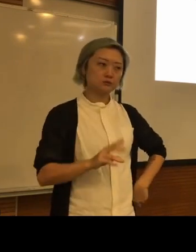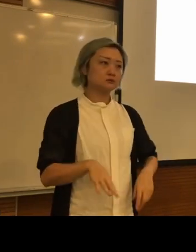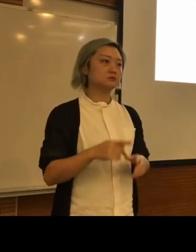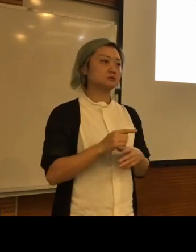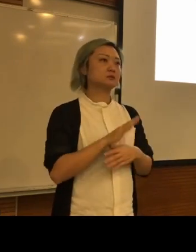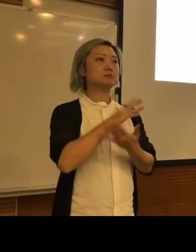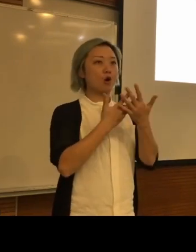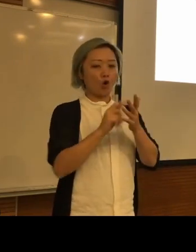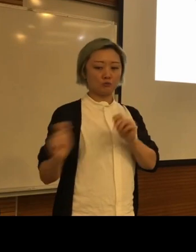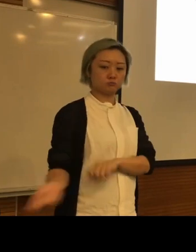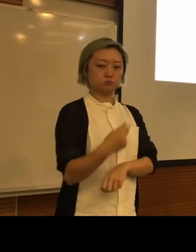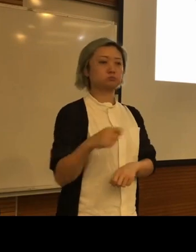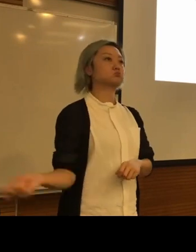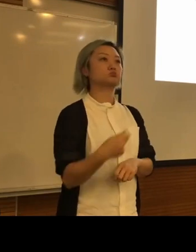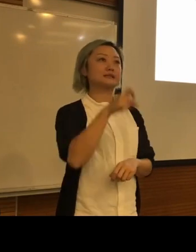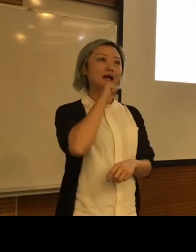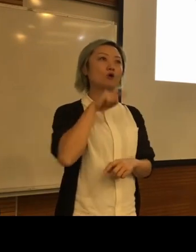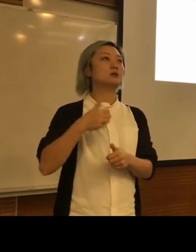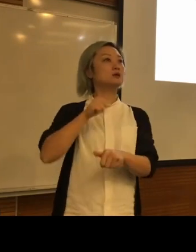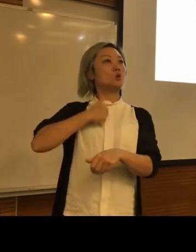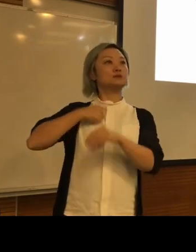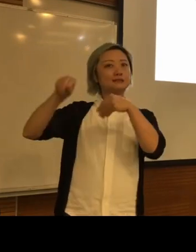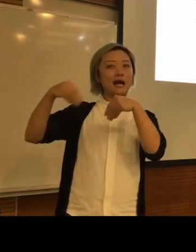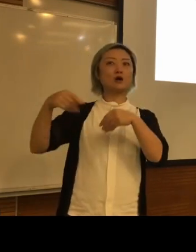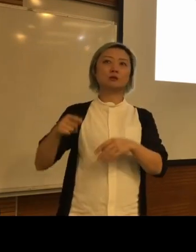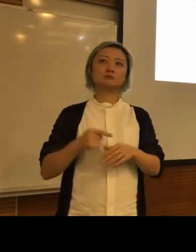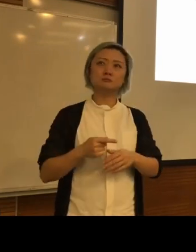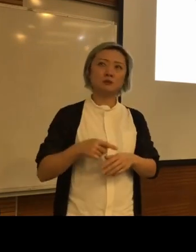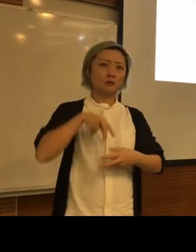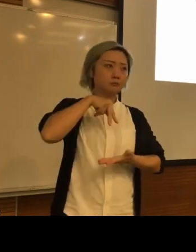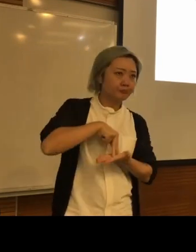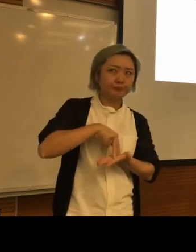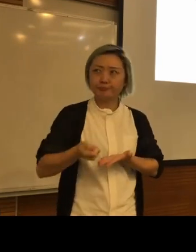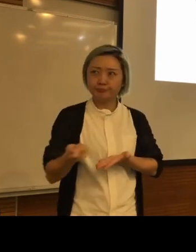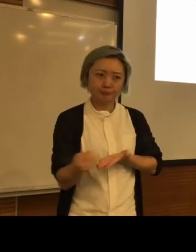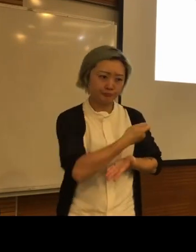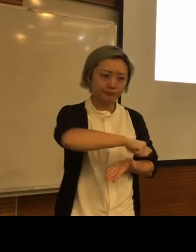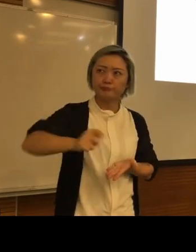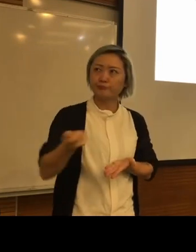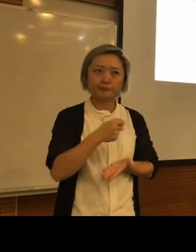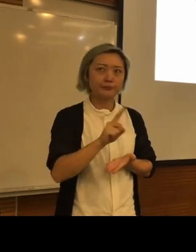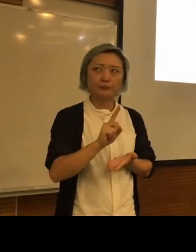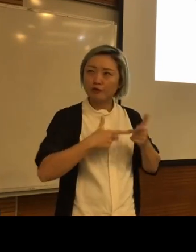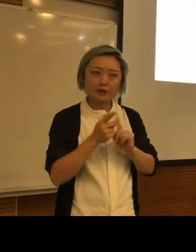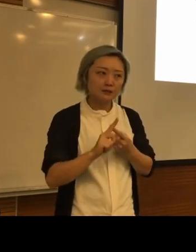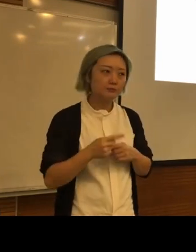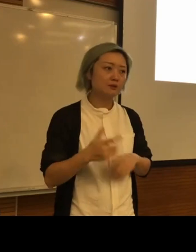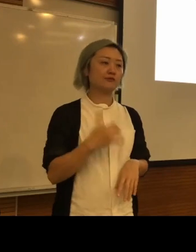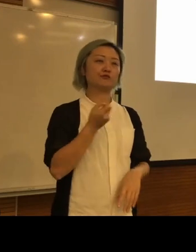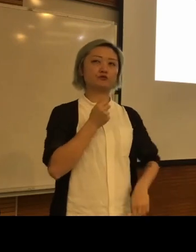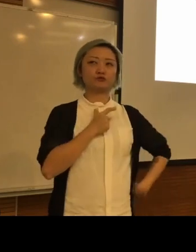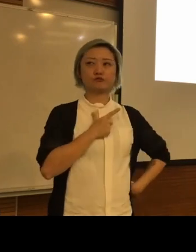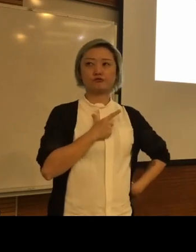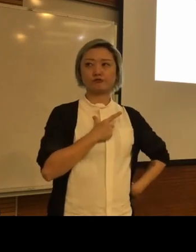trainer will teach me different moves, and then I got bored to a certain extent, although I